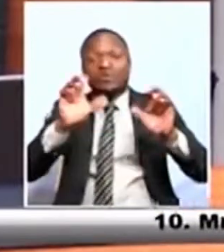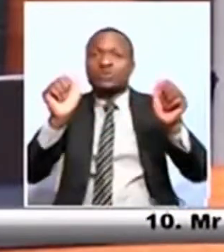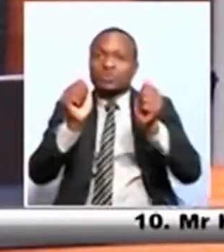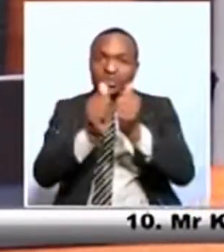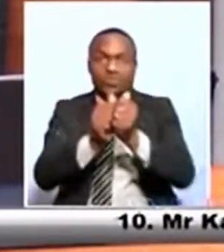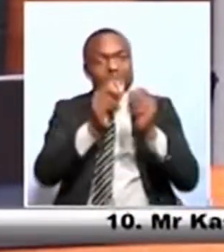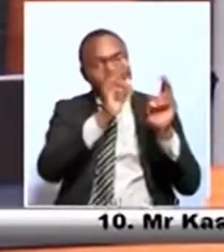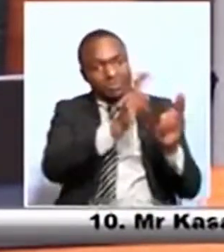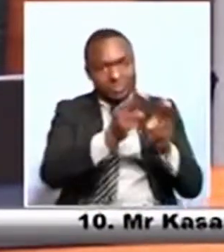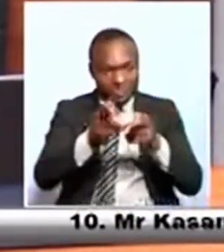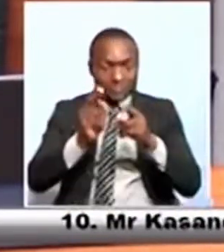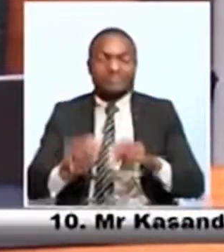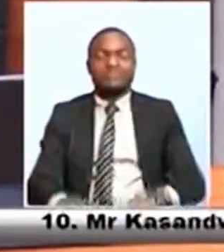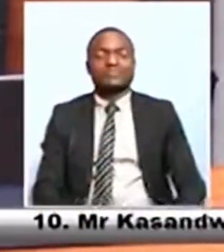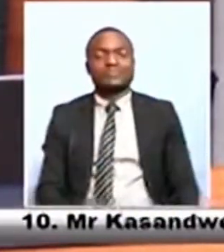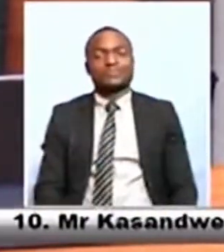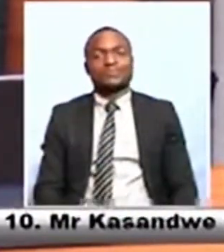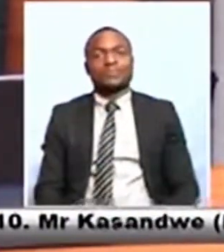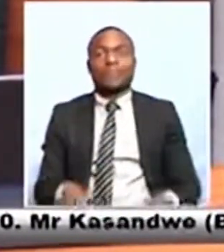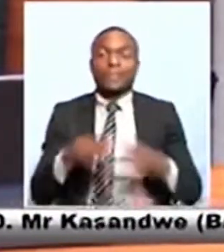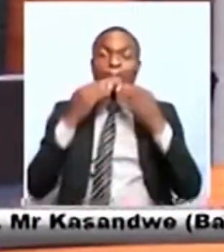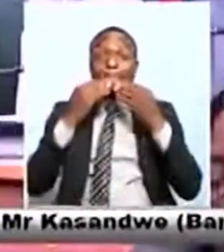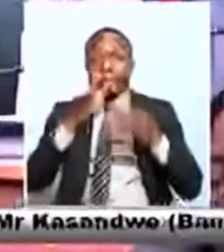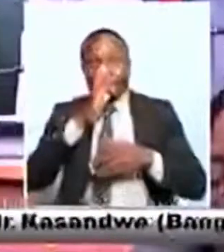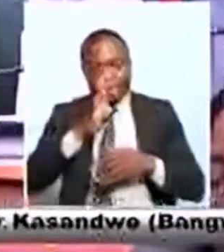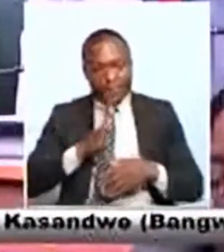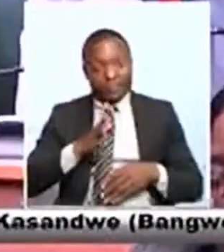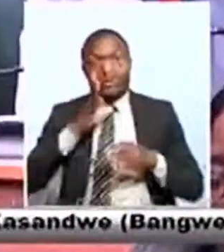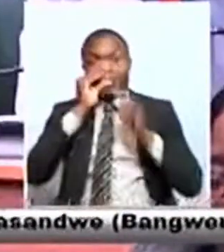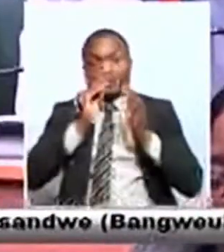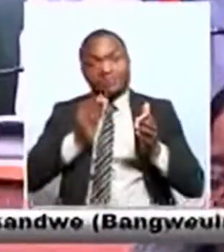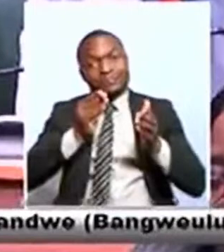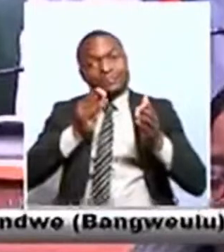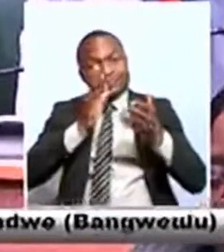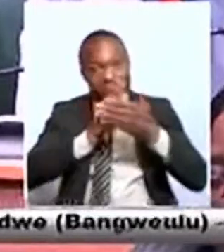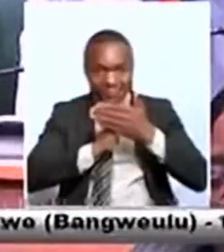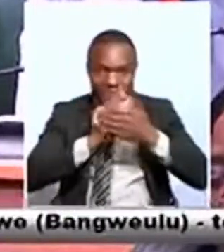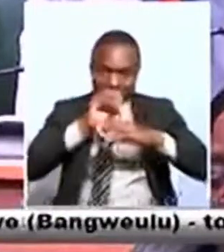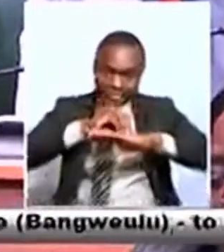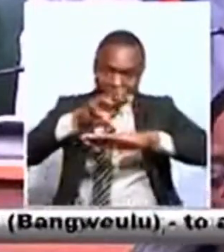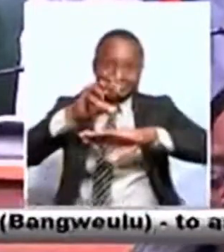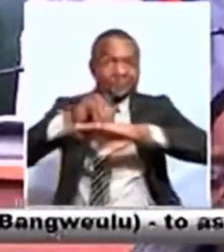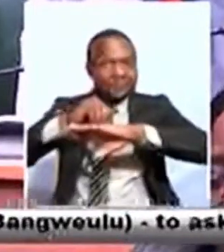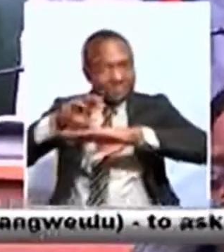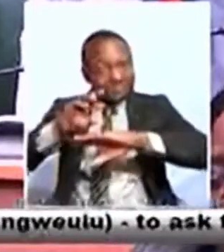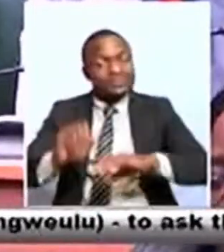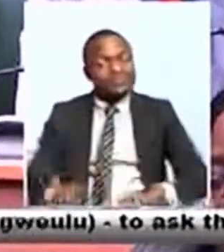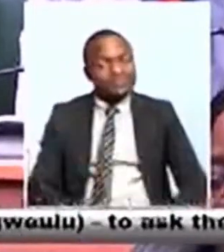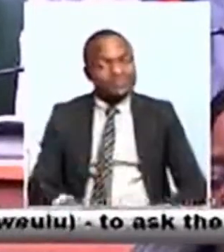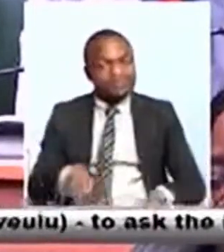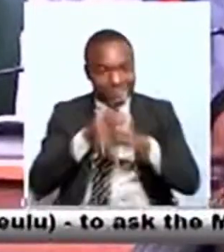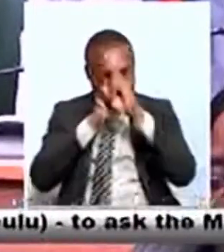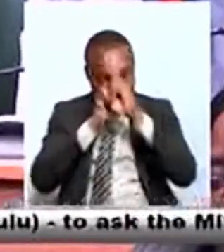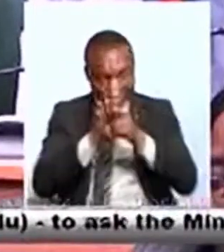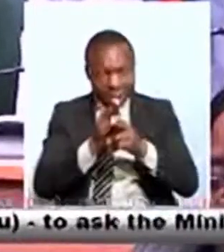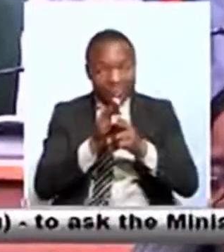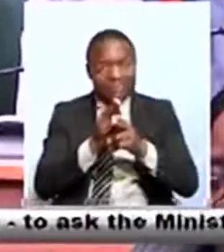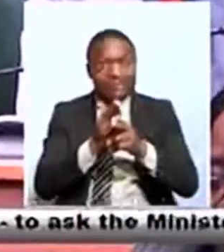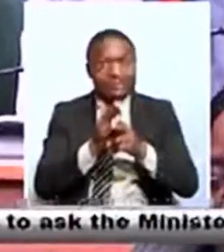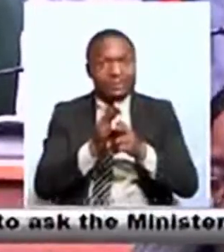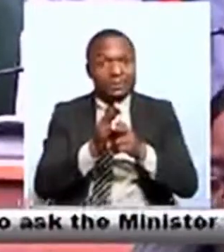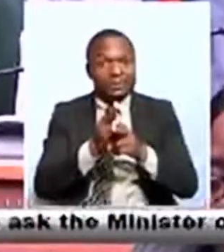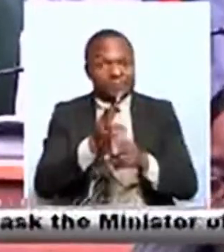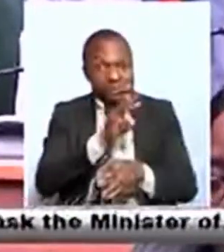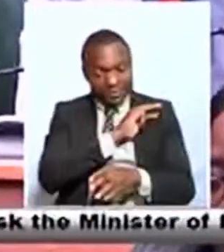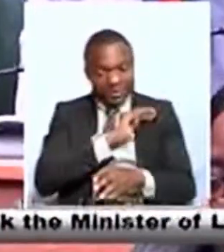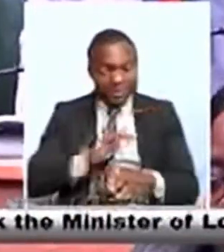response. Thank you, Madam Speaker, for your guidance. Madam Speaker, as members of the executive, we have a duty